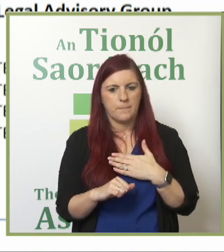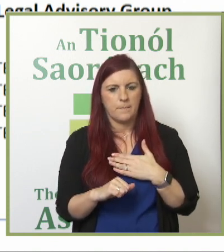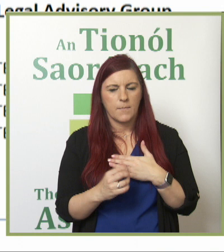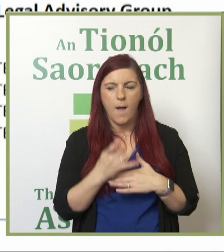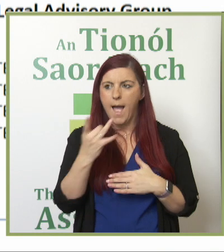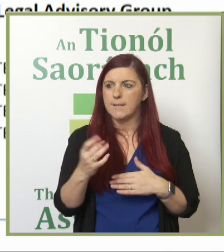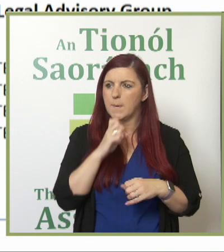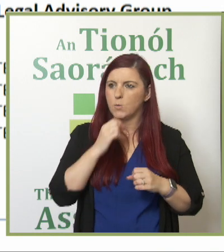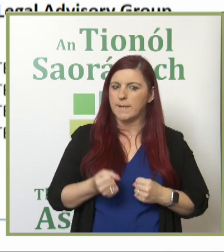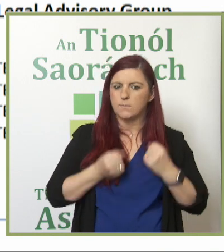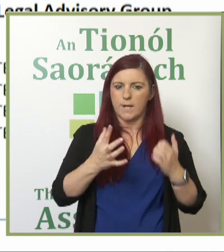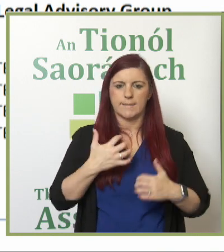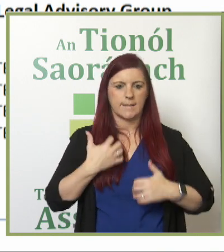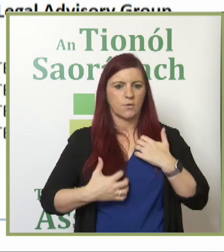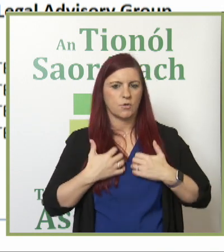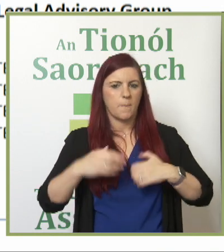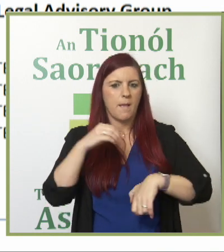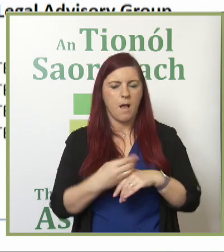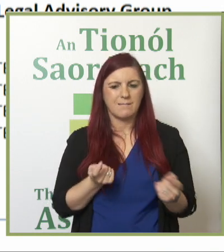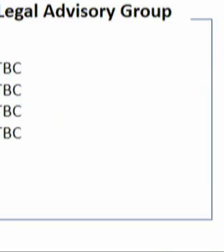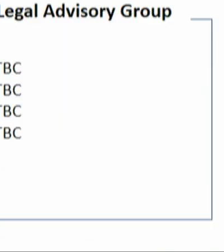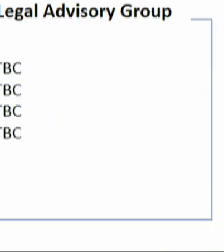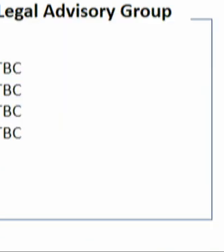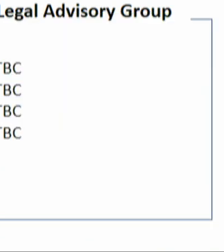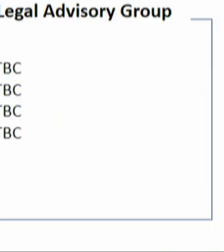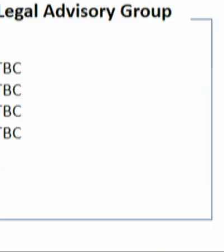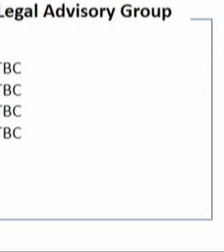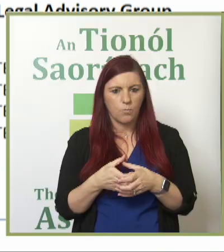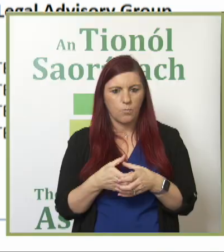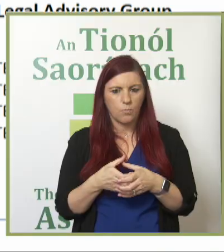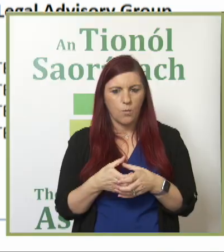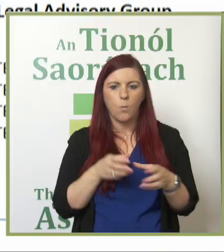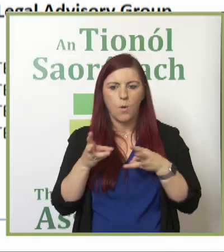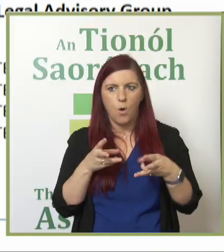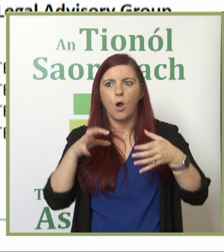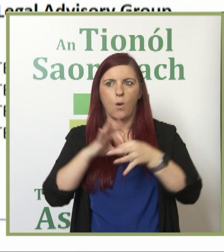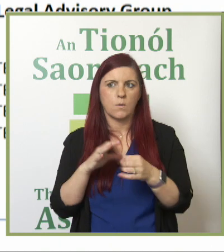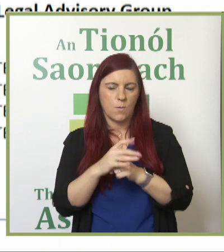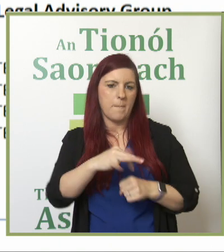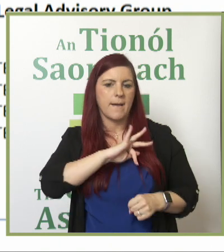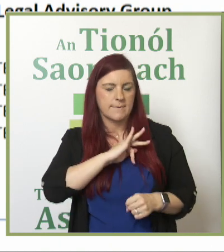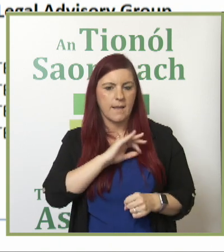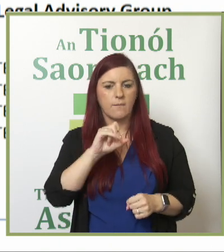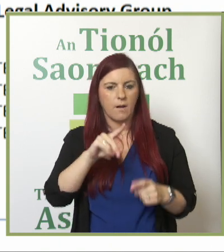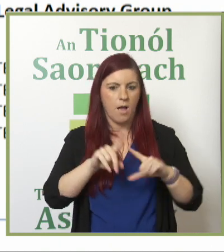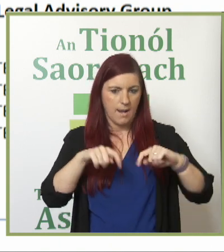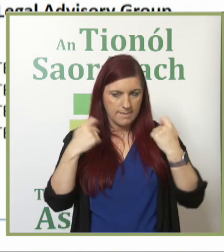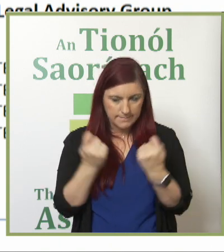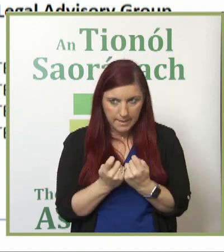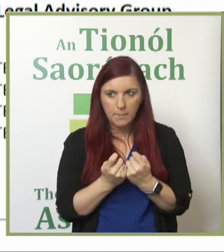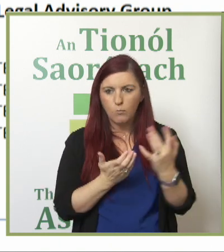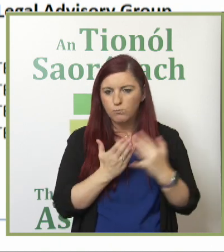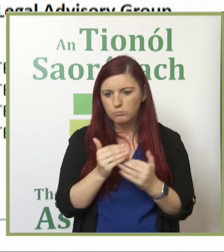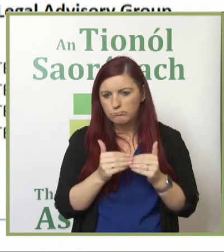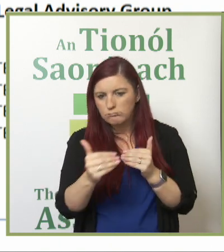put your name forward for a steering group that will work very closely with myself, Cathal and the team in the Secretariat through the next